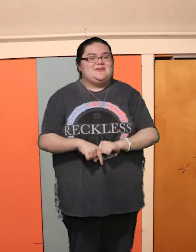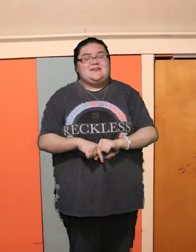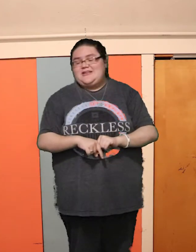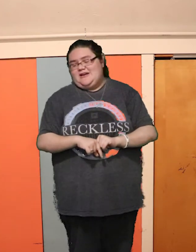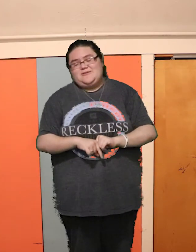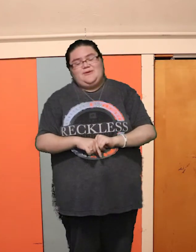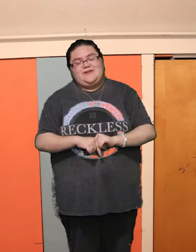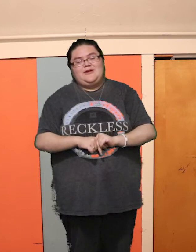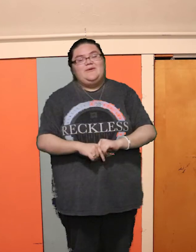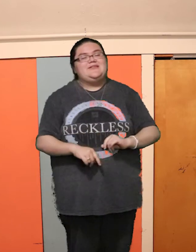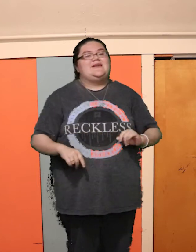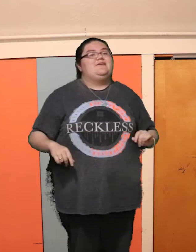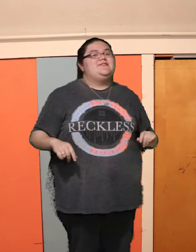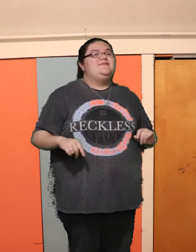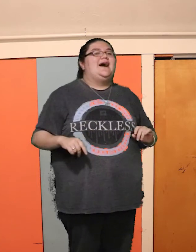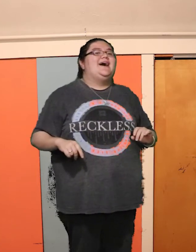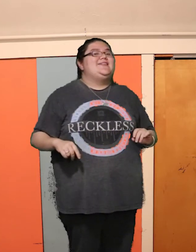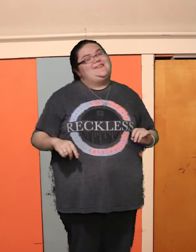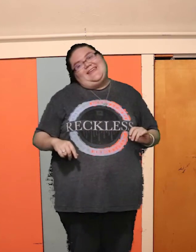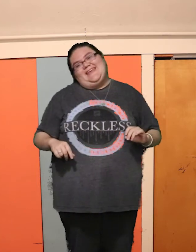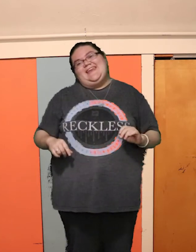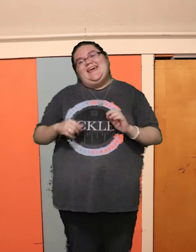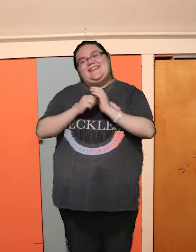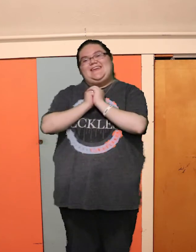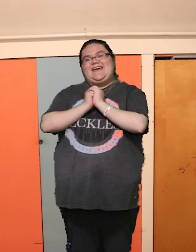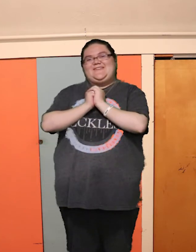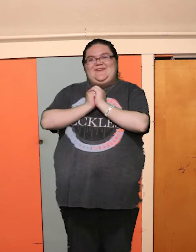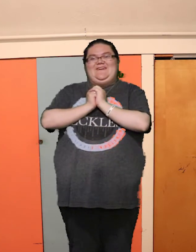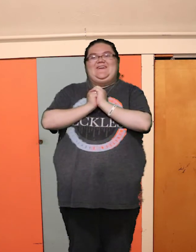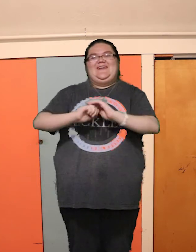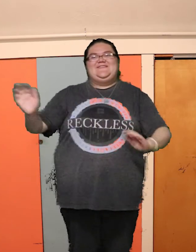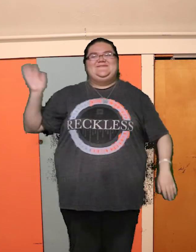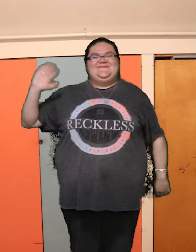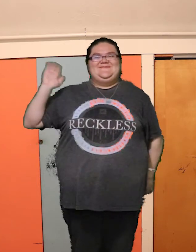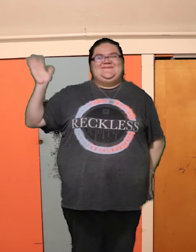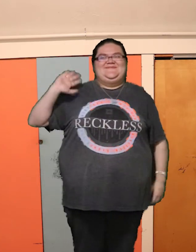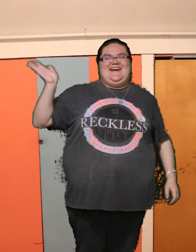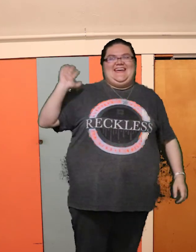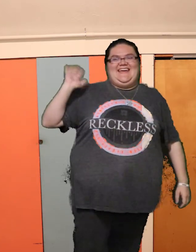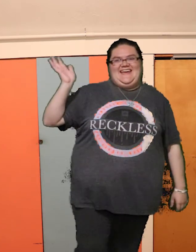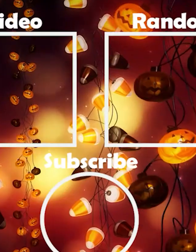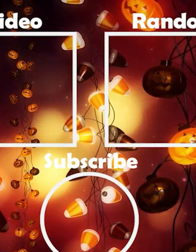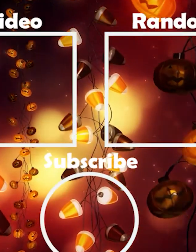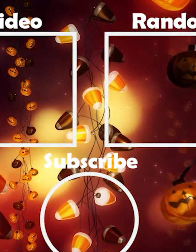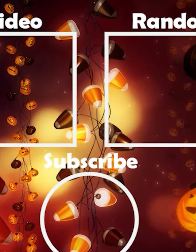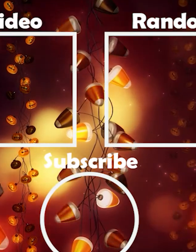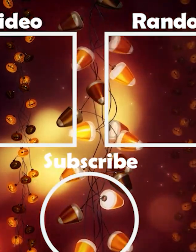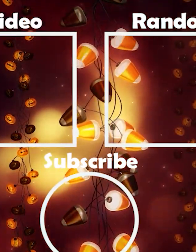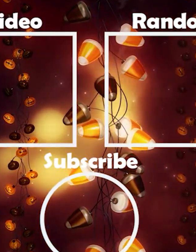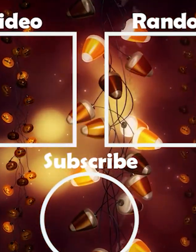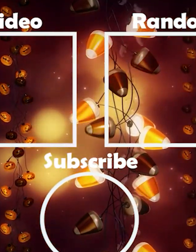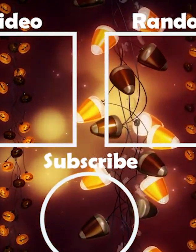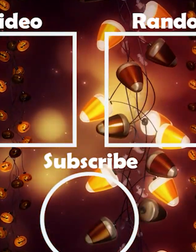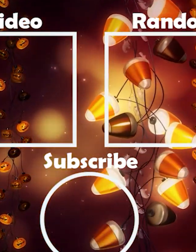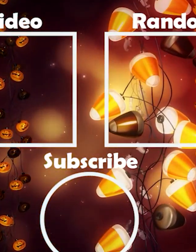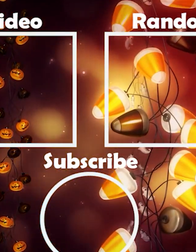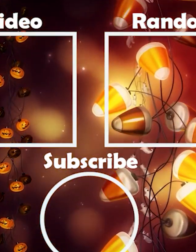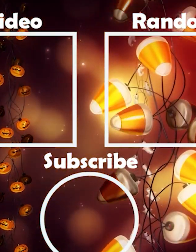down in the description to check out the boys as always. And I'll see you guys in the next video. All right? Bye.